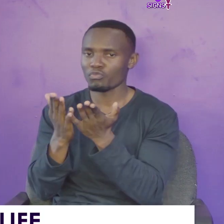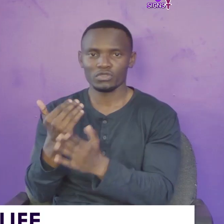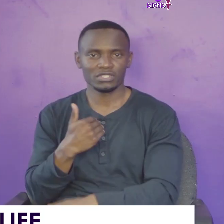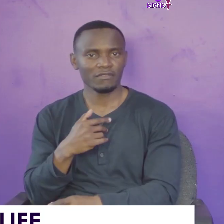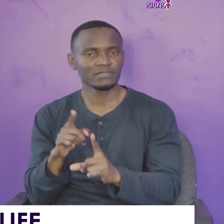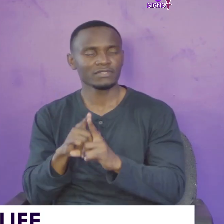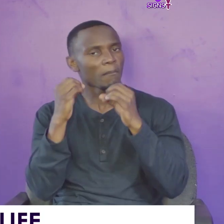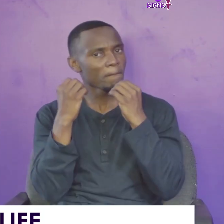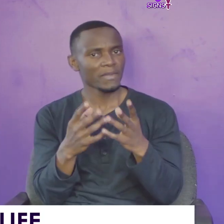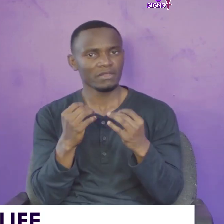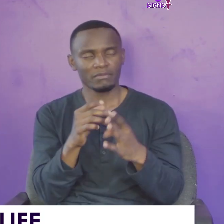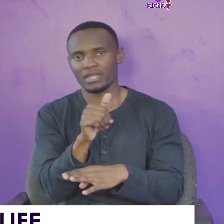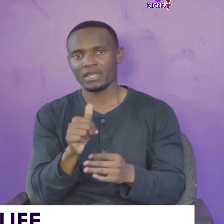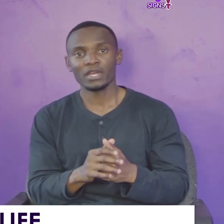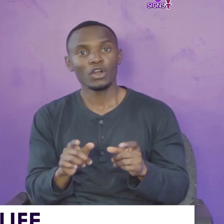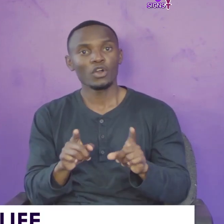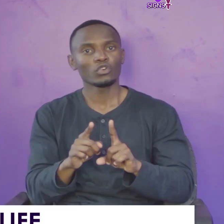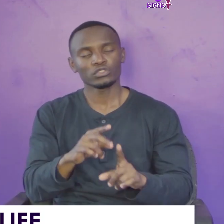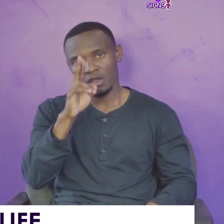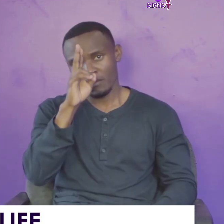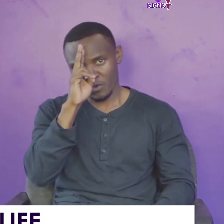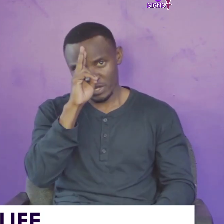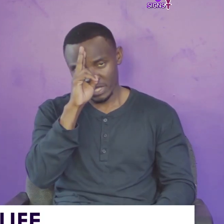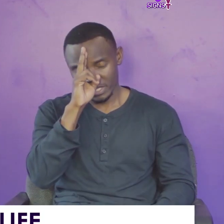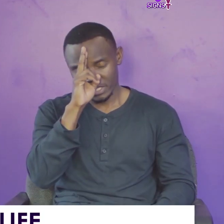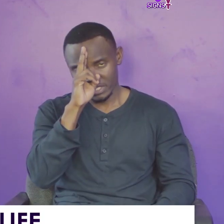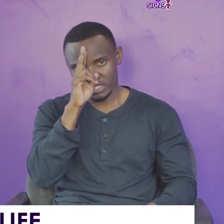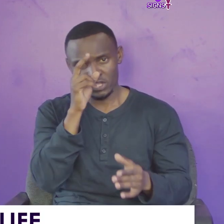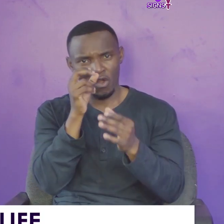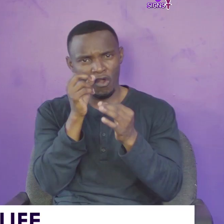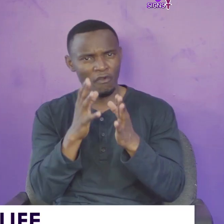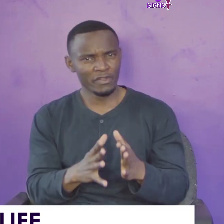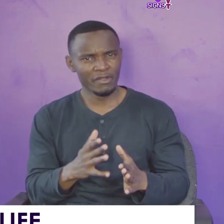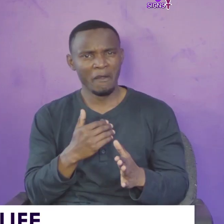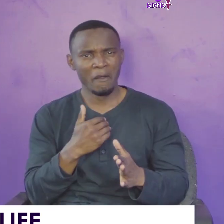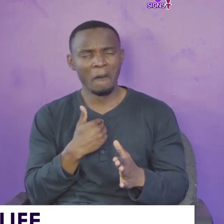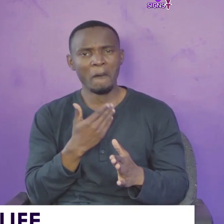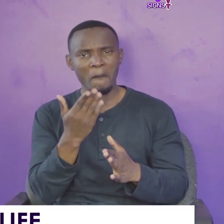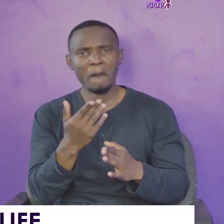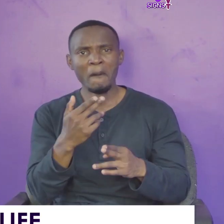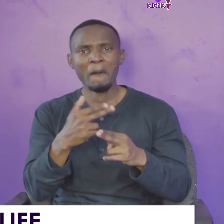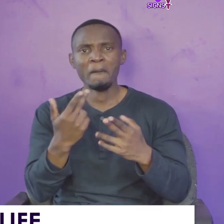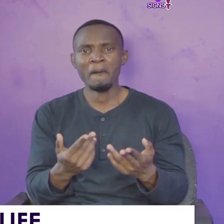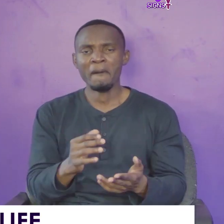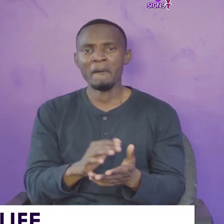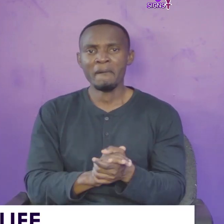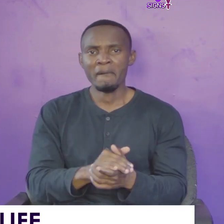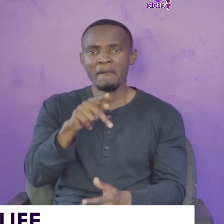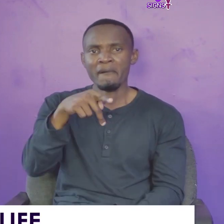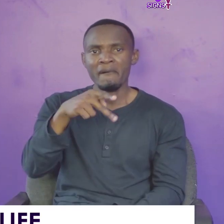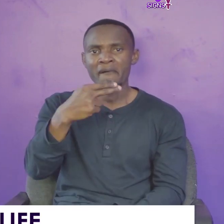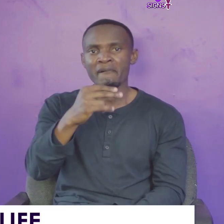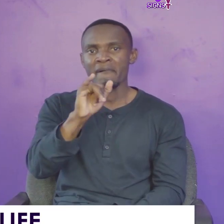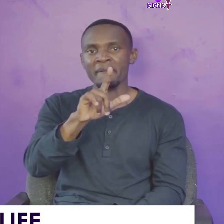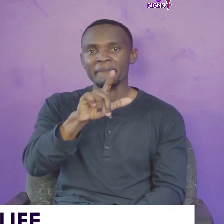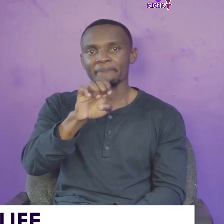yeah. There was a police officer, by the way, who released a book. Remind me. Philemon Okach. Yeah. Philemon Okach. Yeah. Yes.